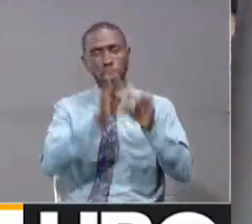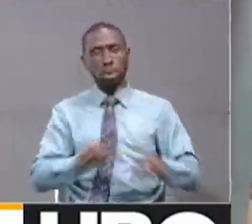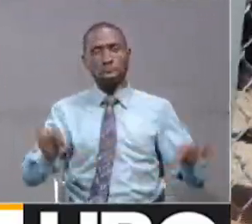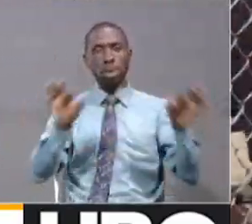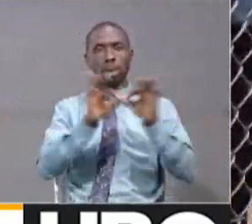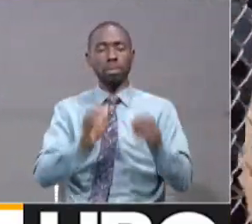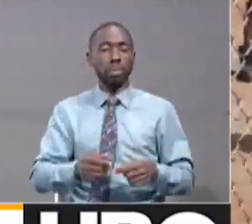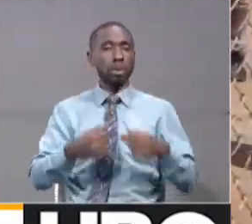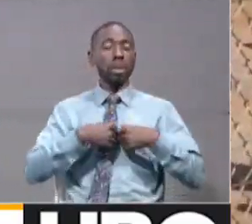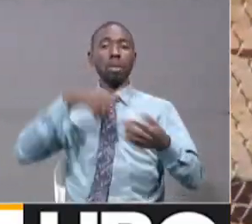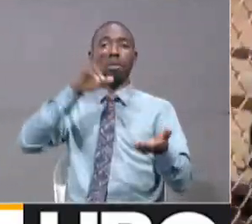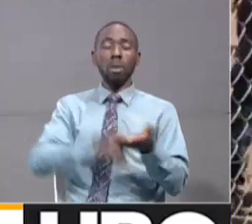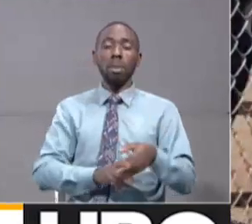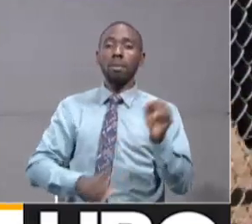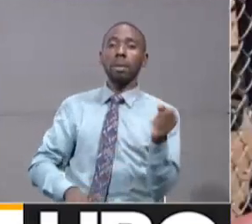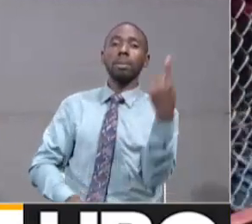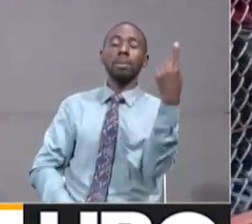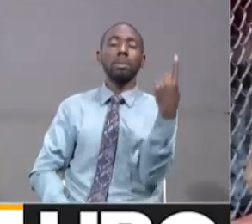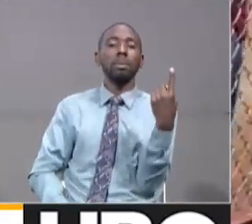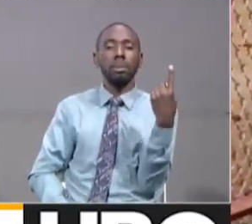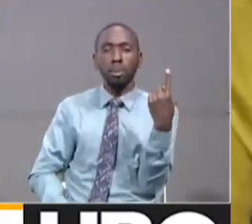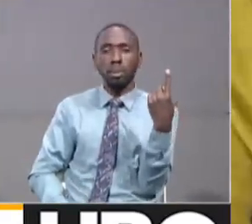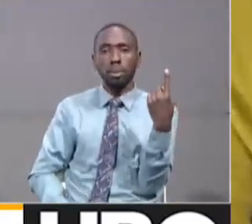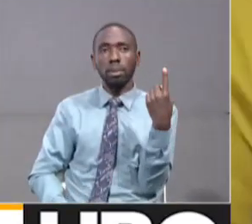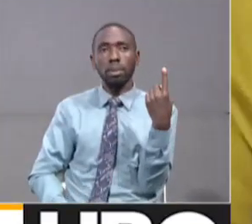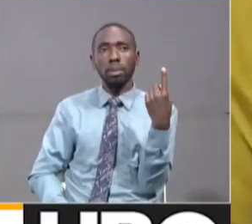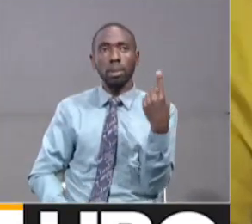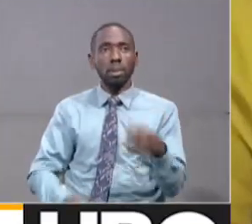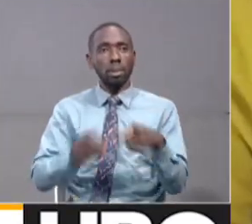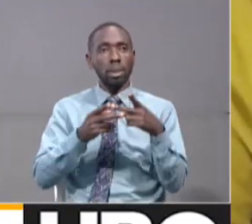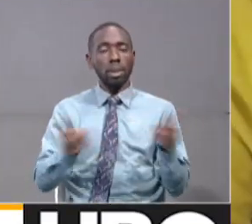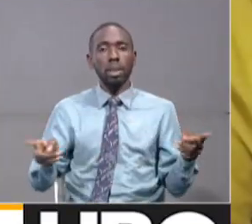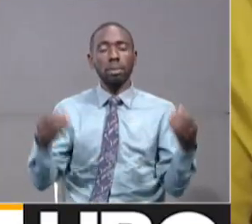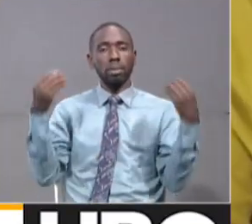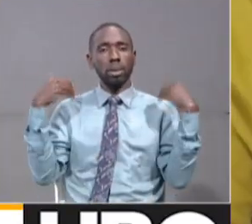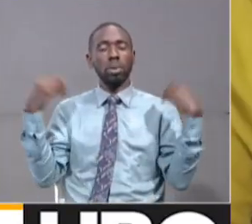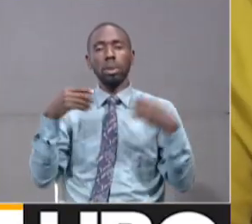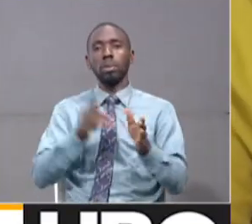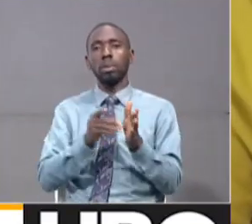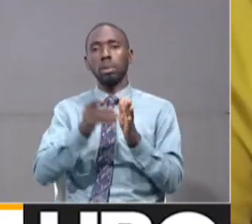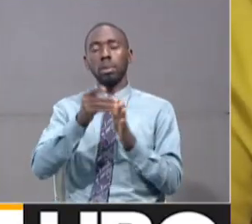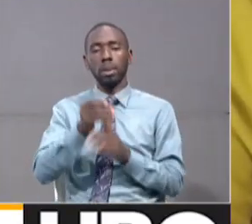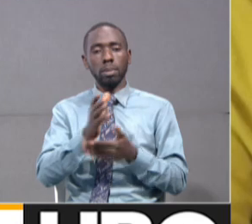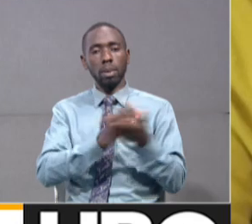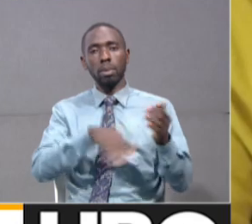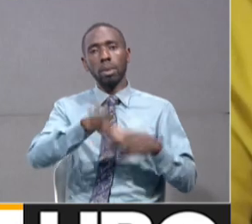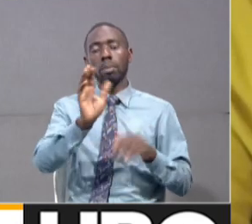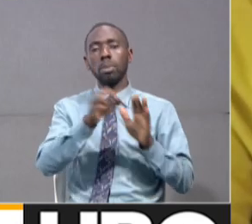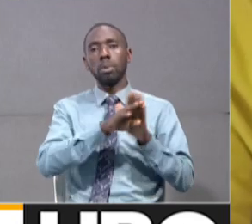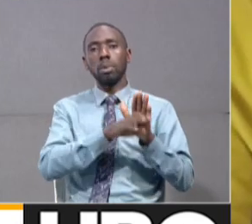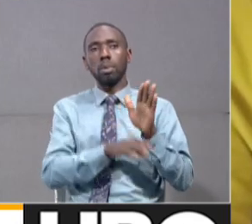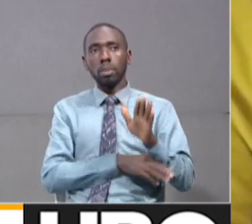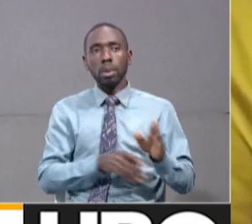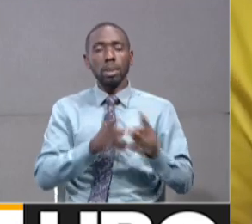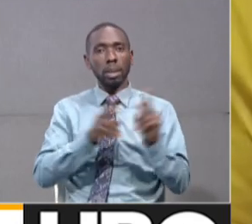can confirm that they are the first to begin to put sports infrastructure development as part of their programs. So let's